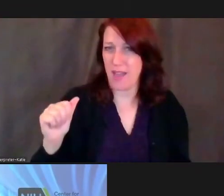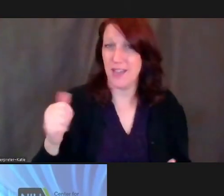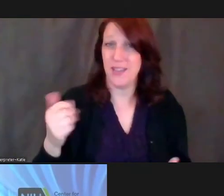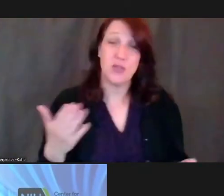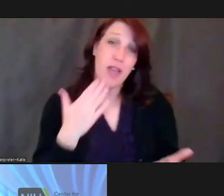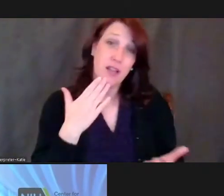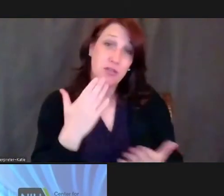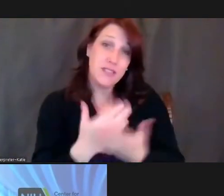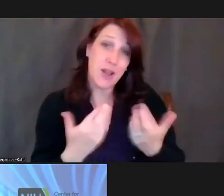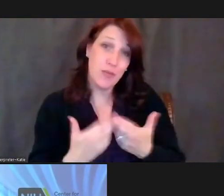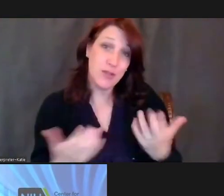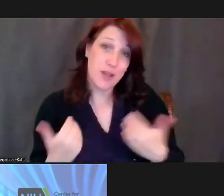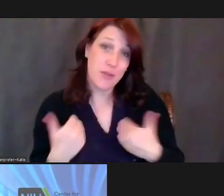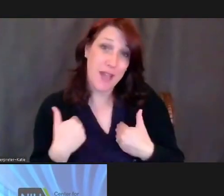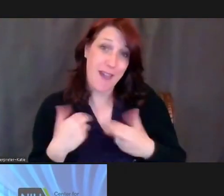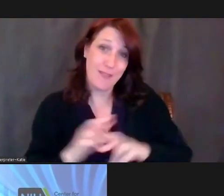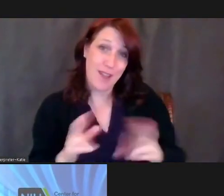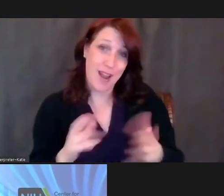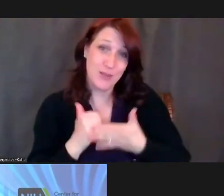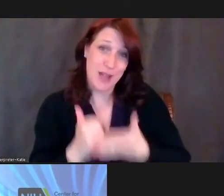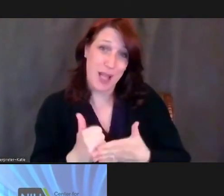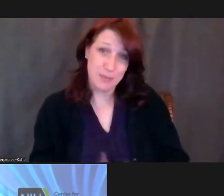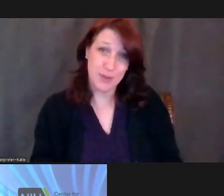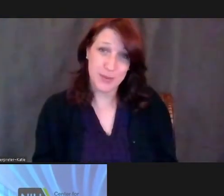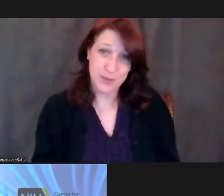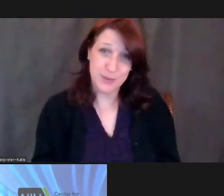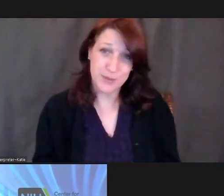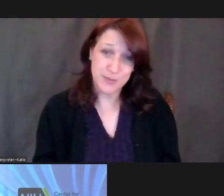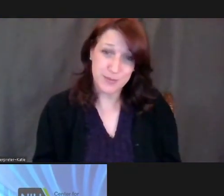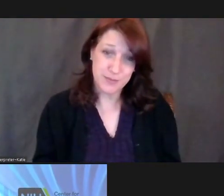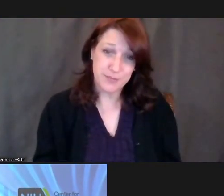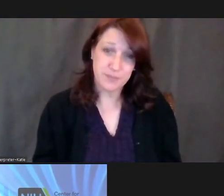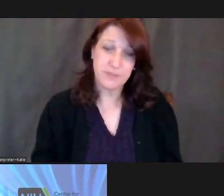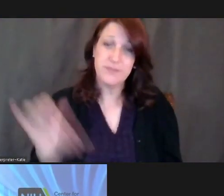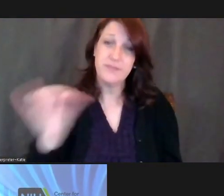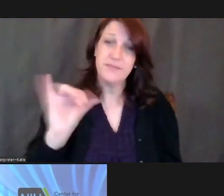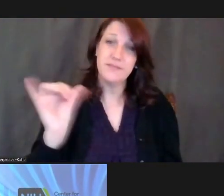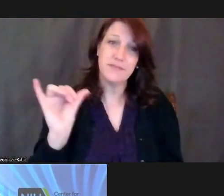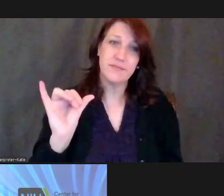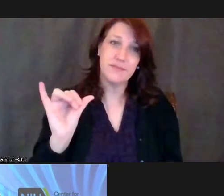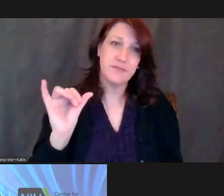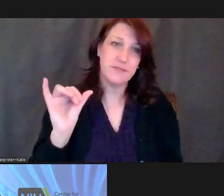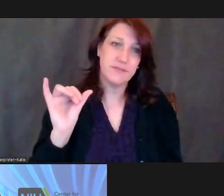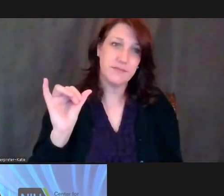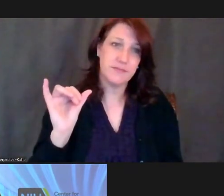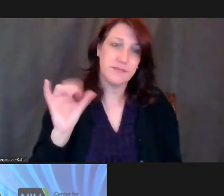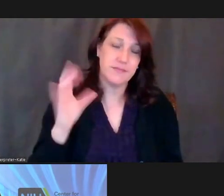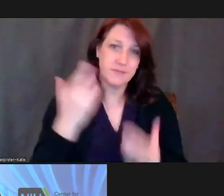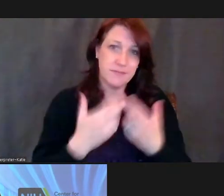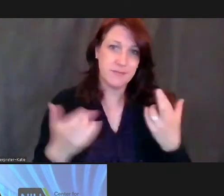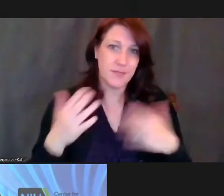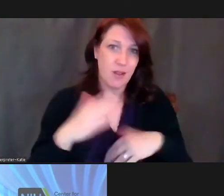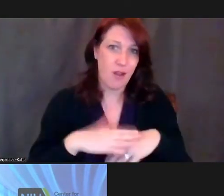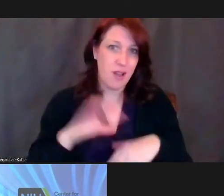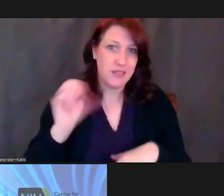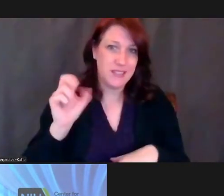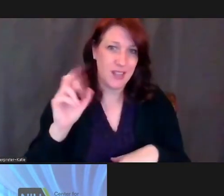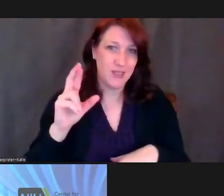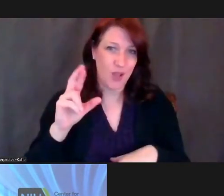of the resources that we have to help you, as well as there's a lot of resources on the CSR website.